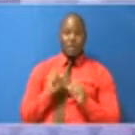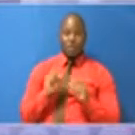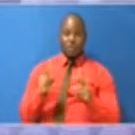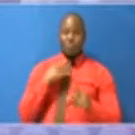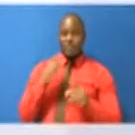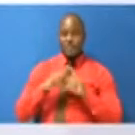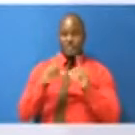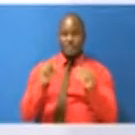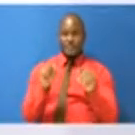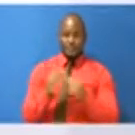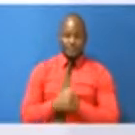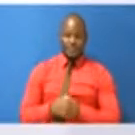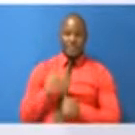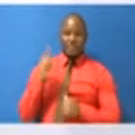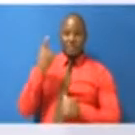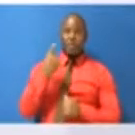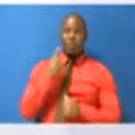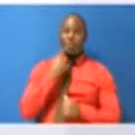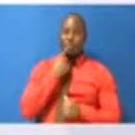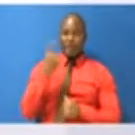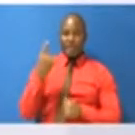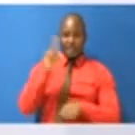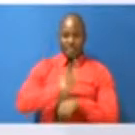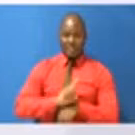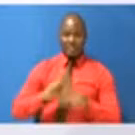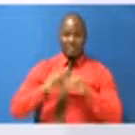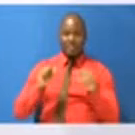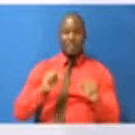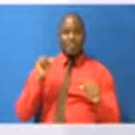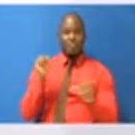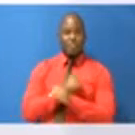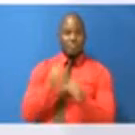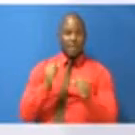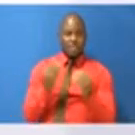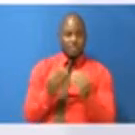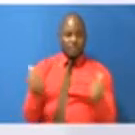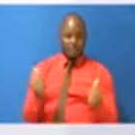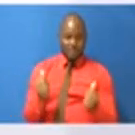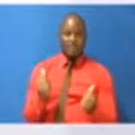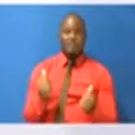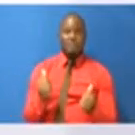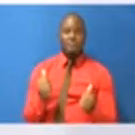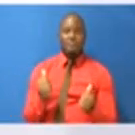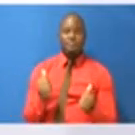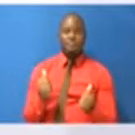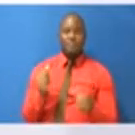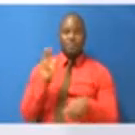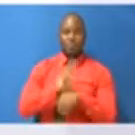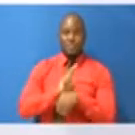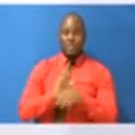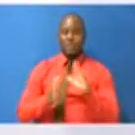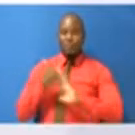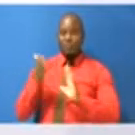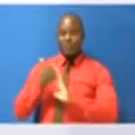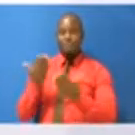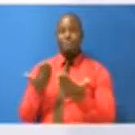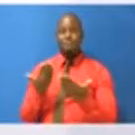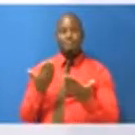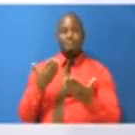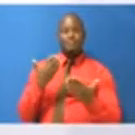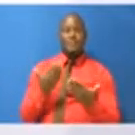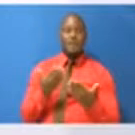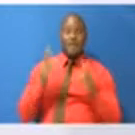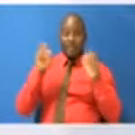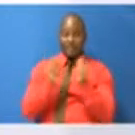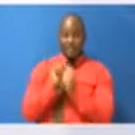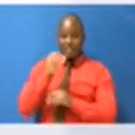i want to say this i mean the first hundred days i said that you will not sort out nairobi um using quick fixes the